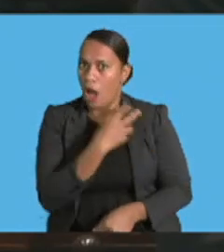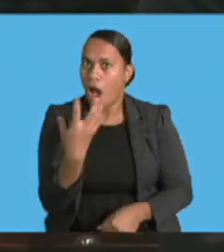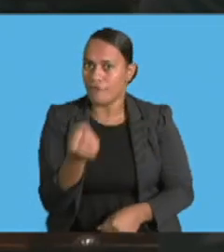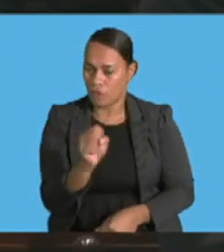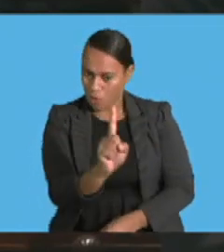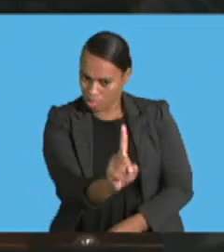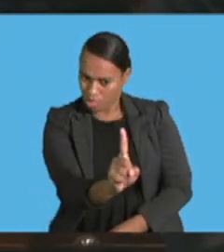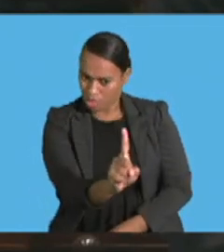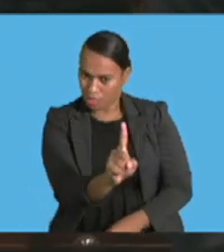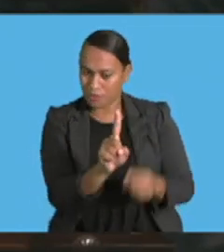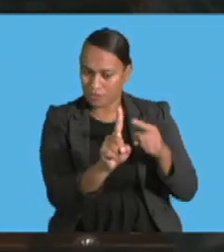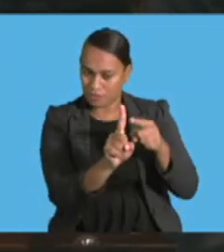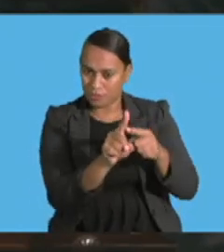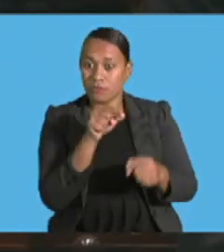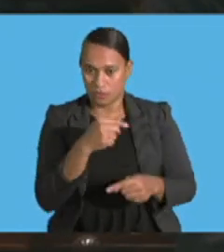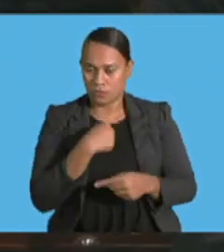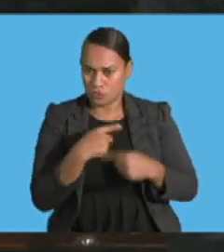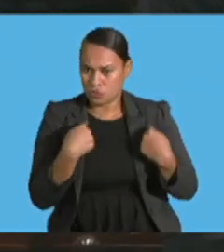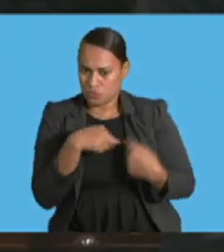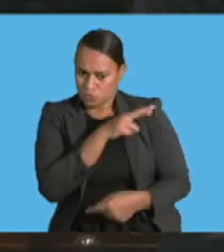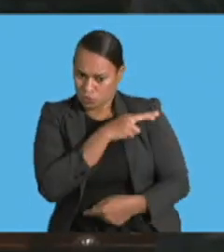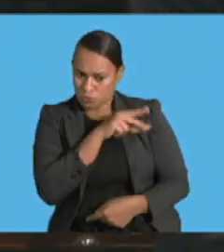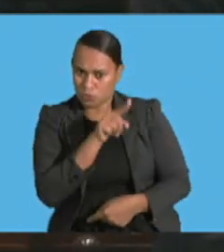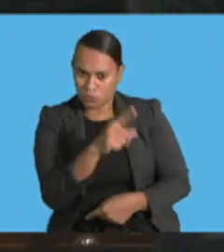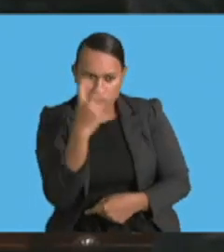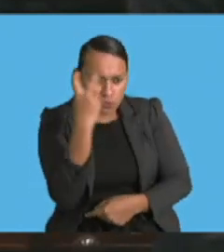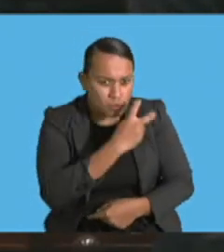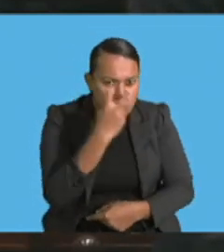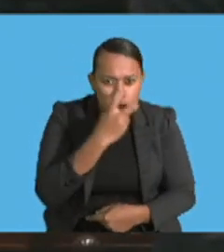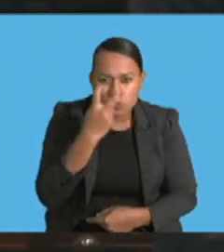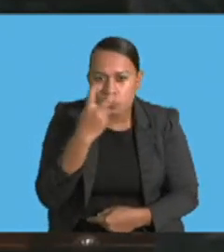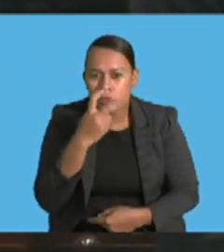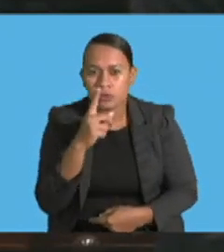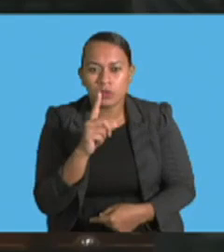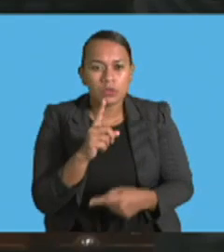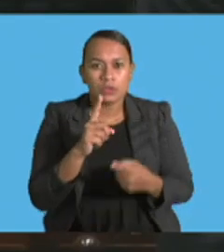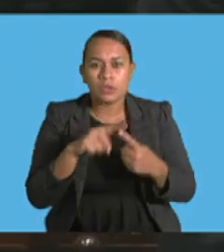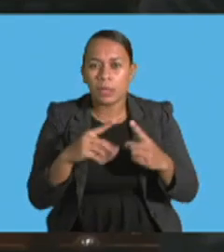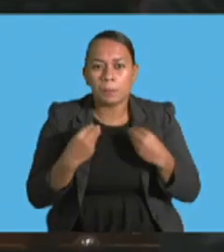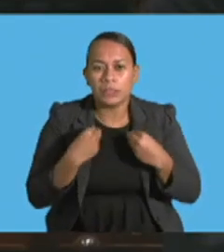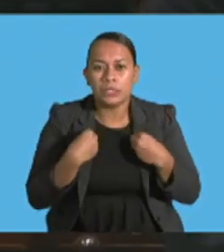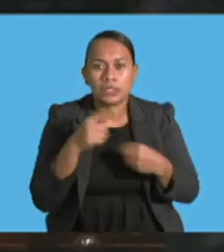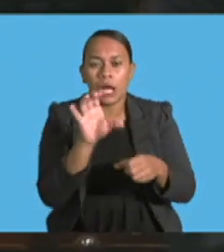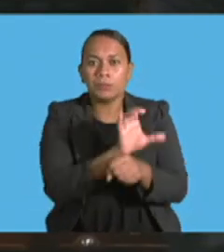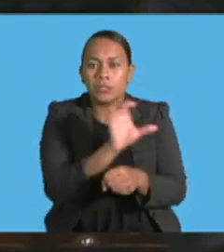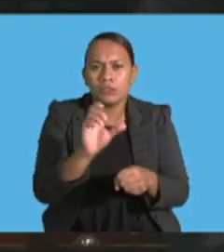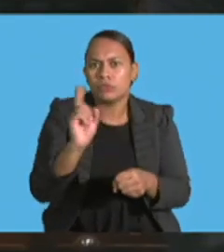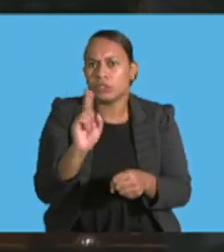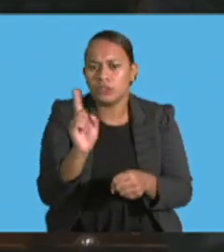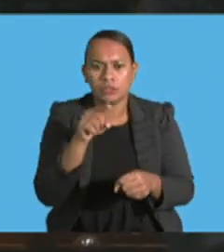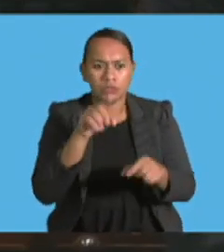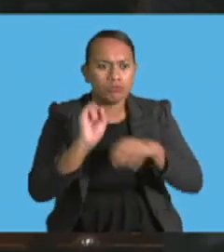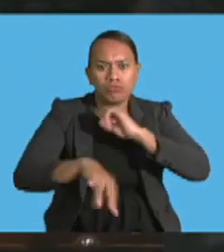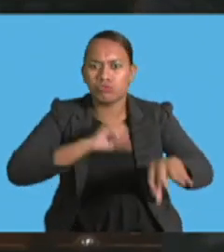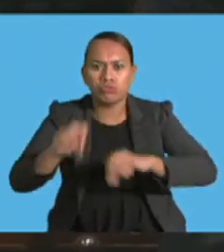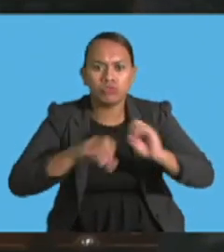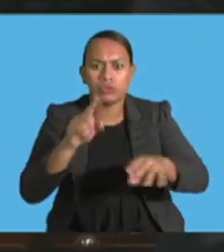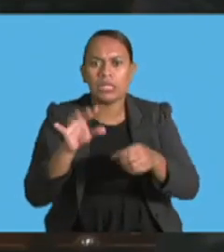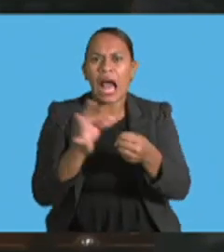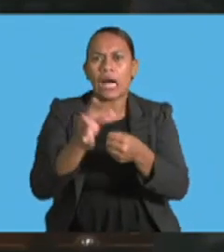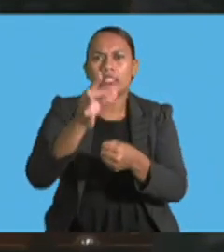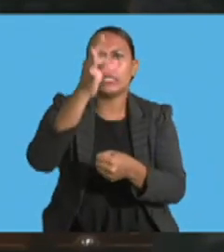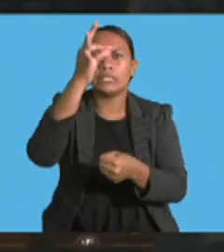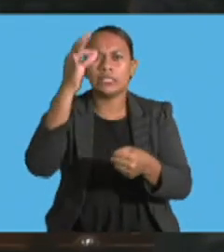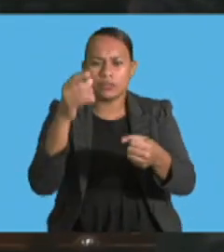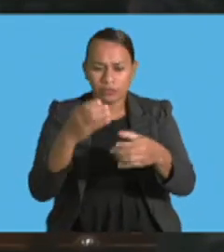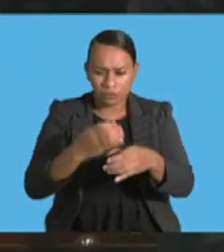our ministry focuses on monitoring the use of gases that deplete the ozone layer through its licensing and permitting system. Mr. Speaker